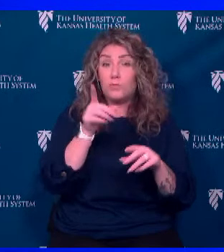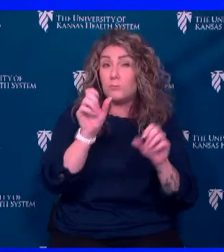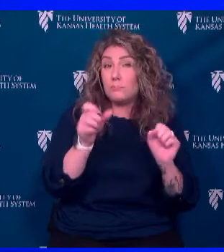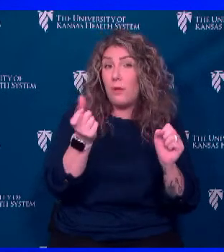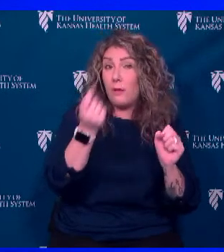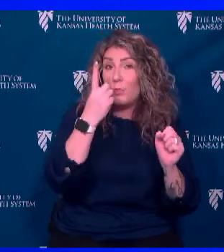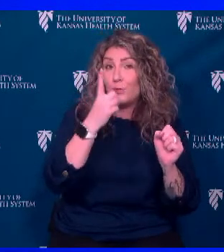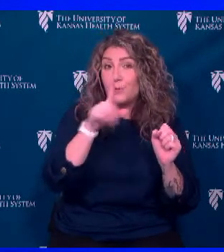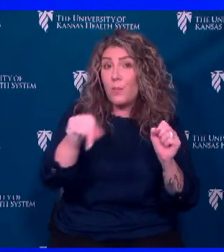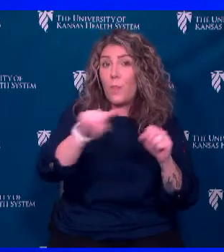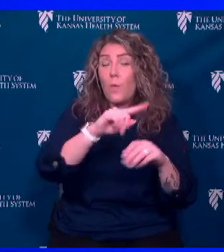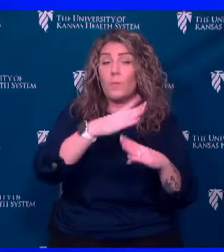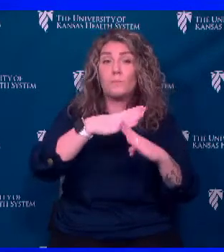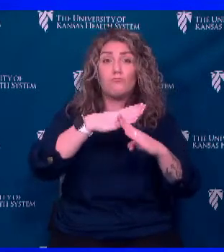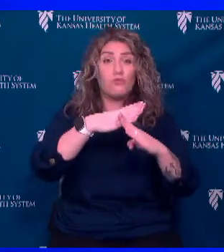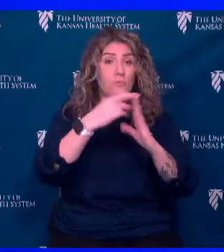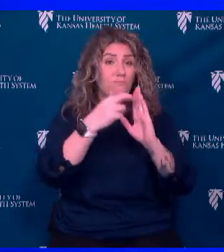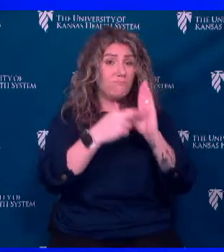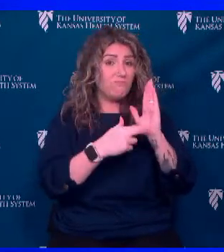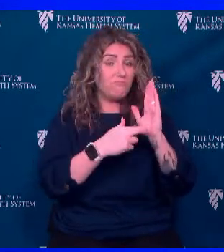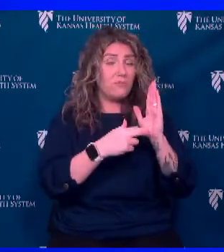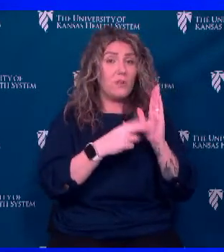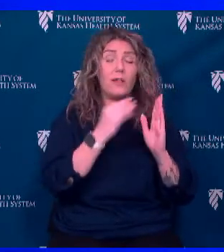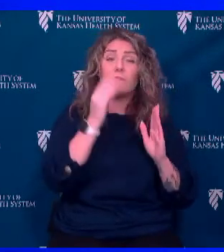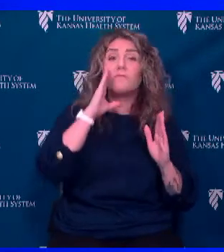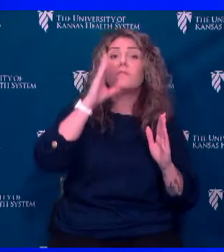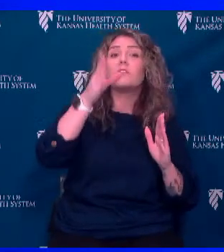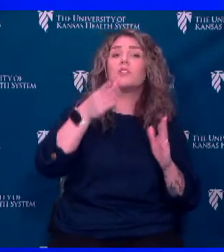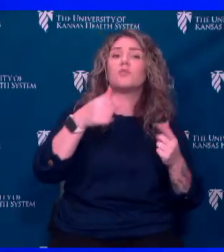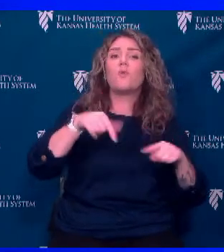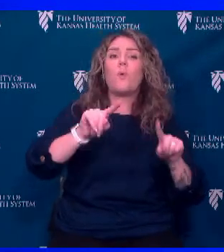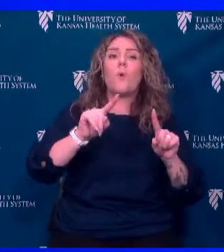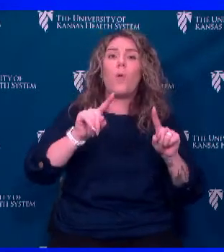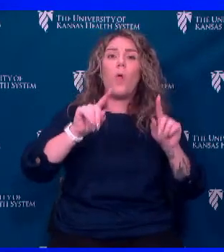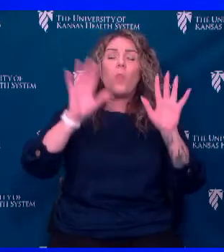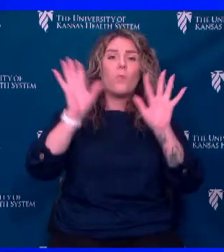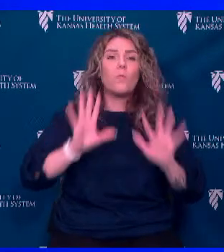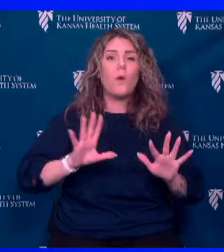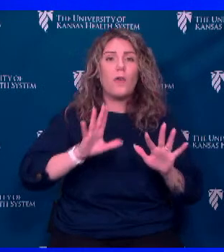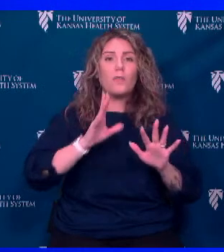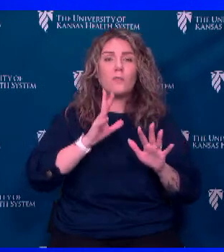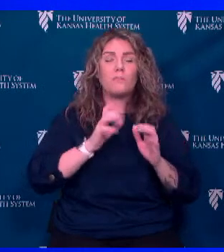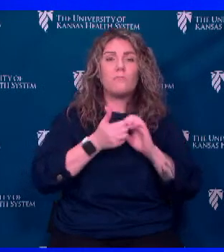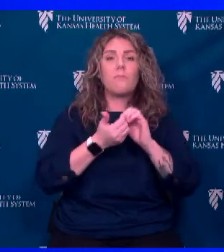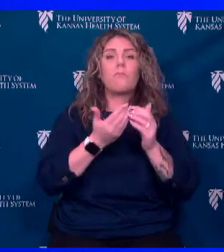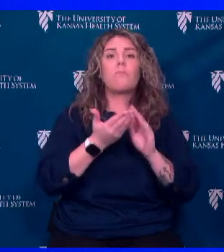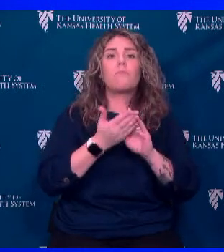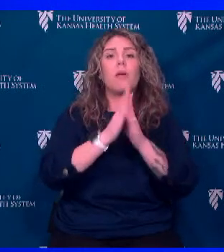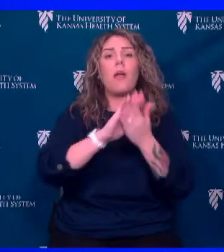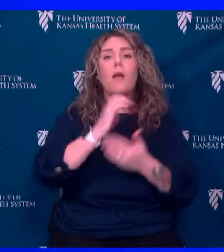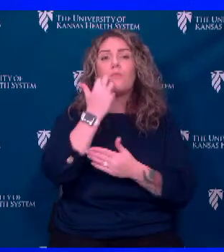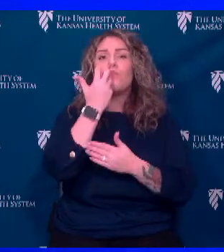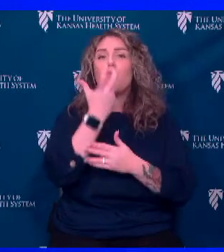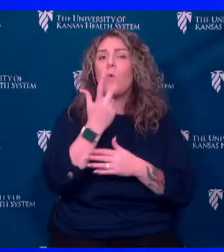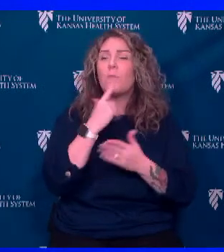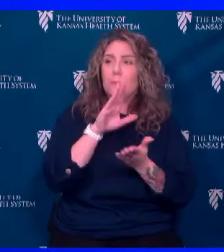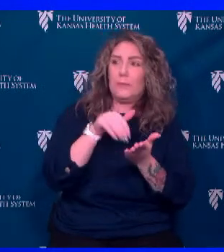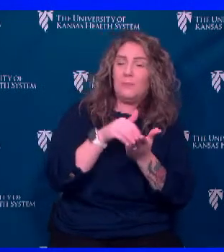those protective measures, eventually, and as the weather hopefully will get warmer. I know we're still in the middle of February,